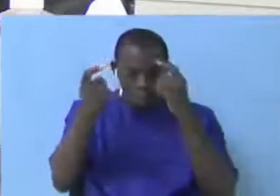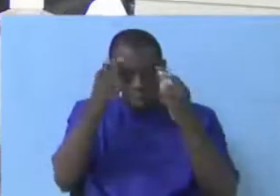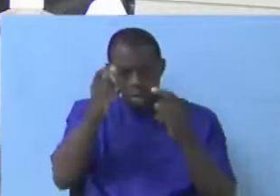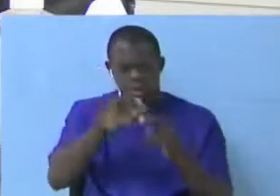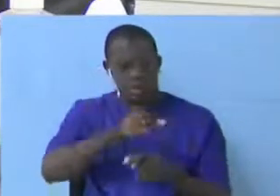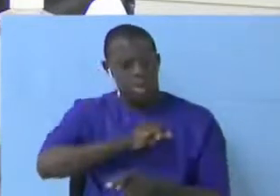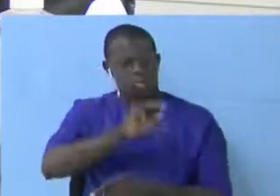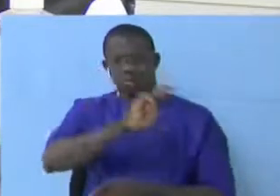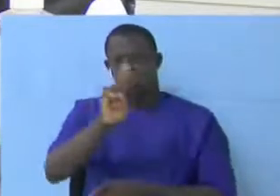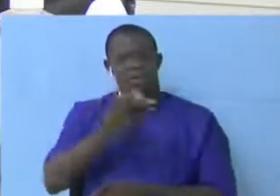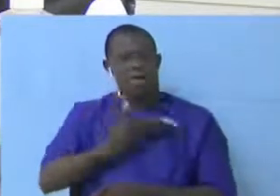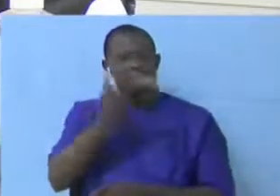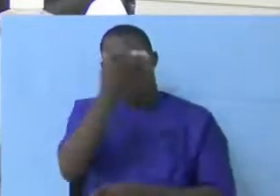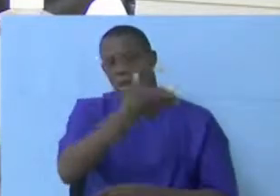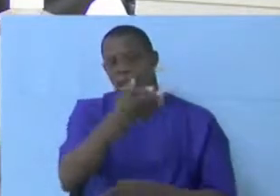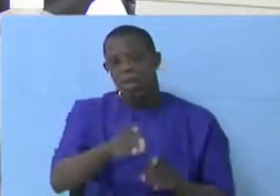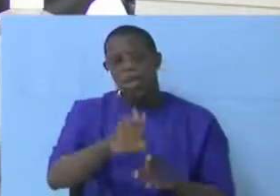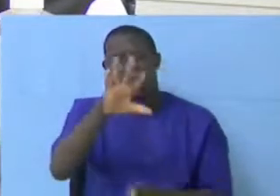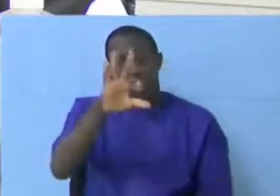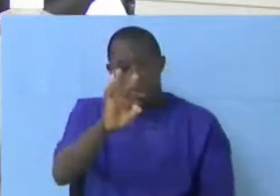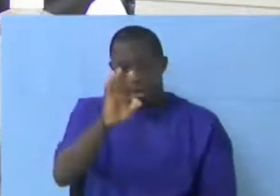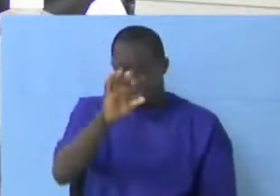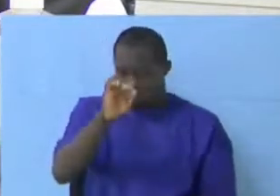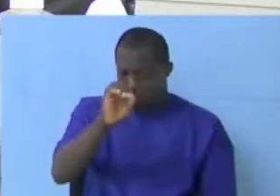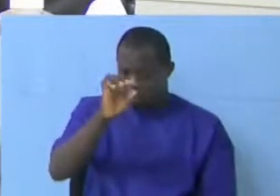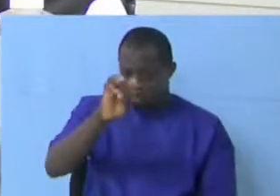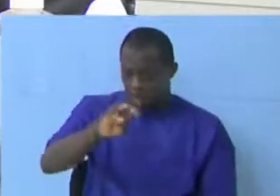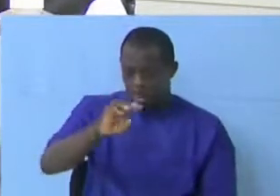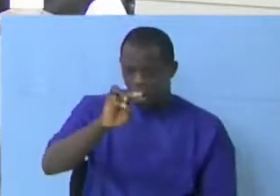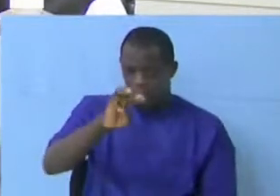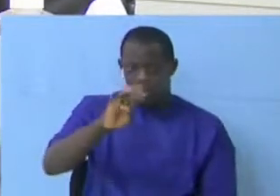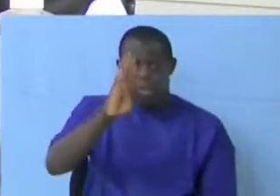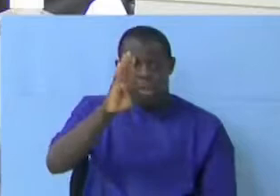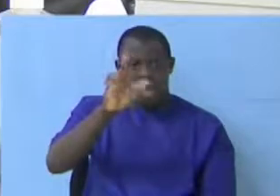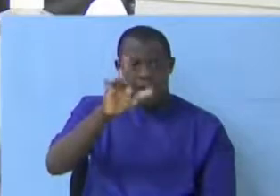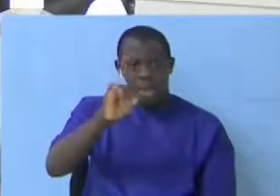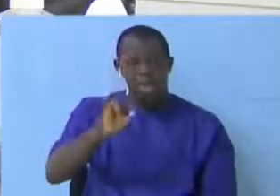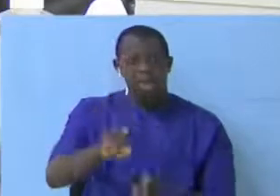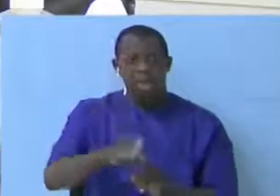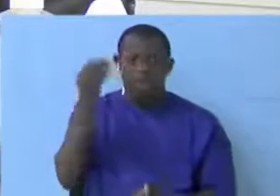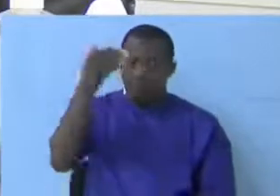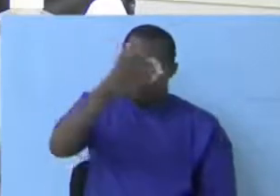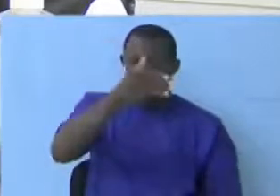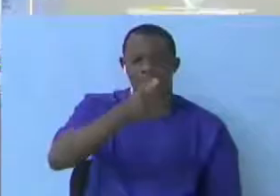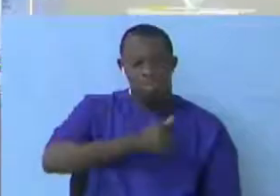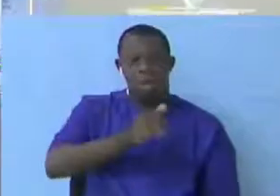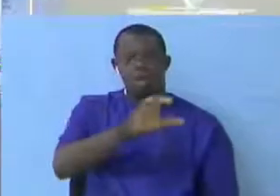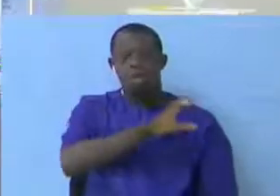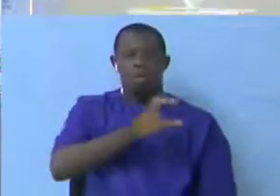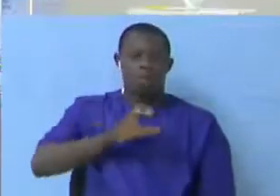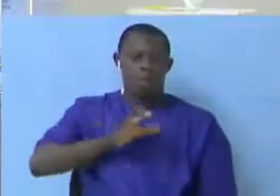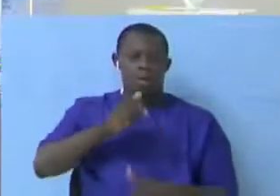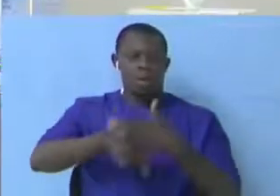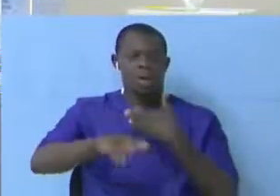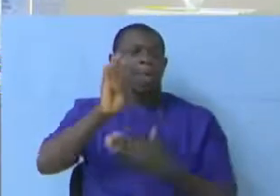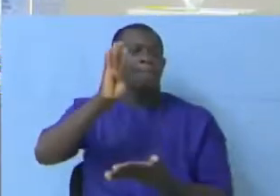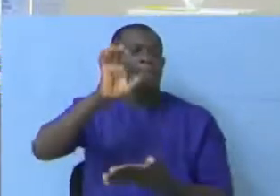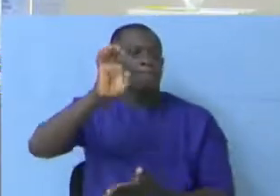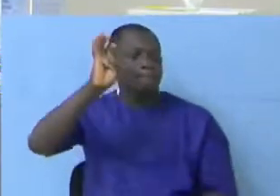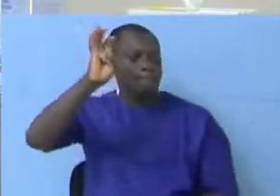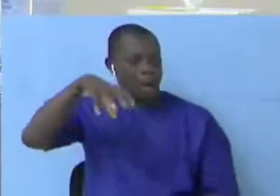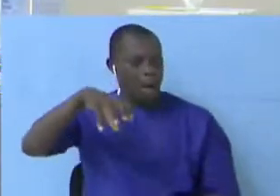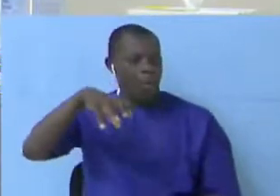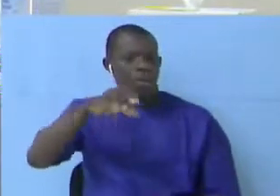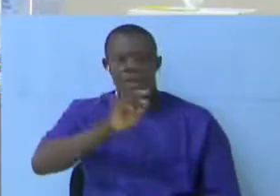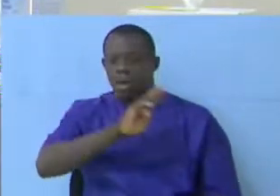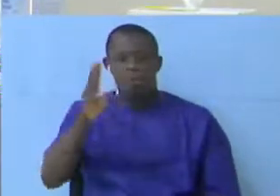was in Cape Point. I know him very well. At this point, no. Ni ñu wato hani.